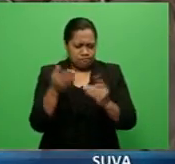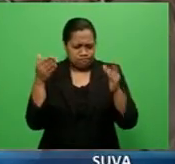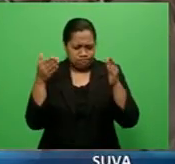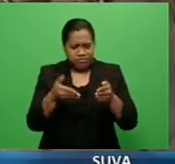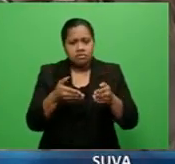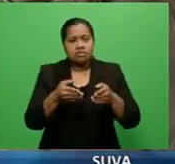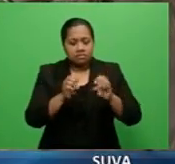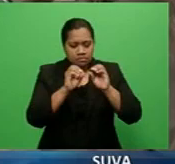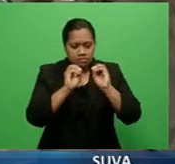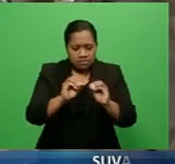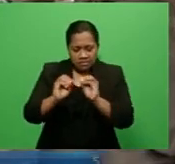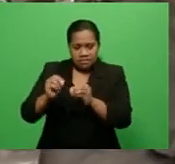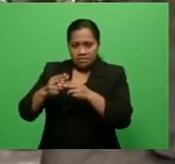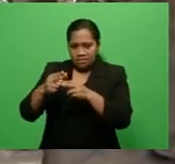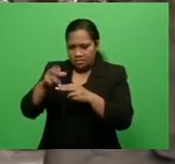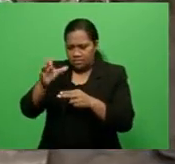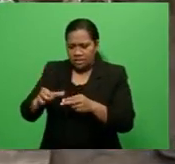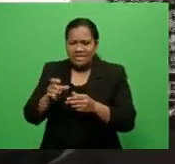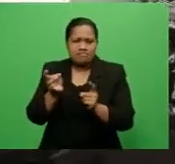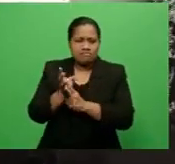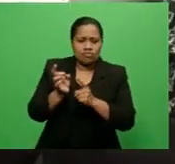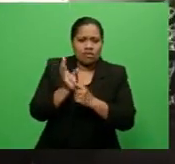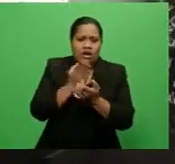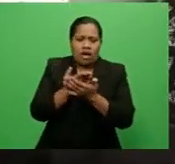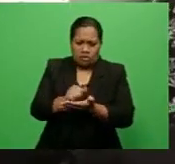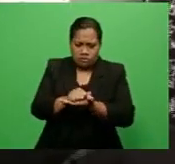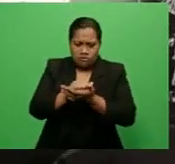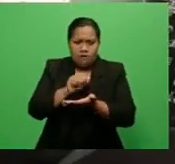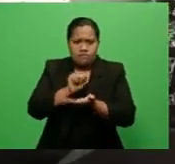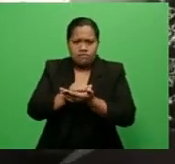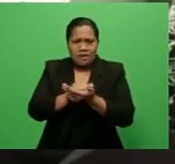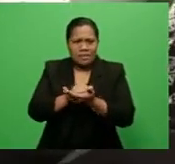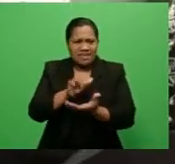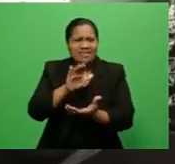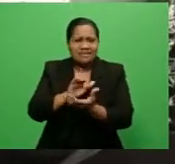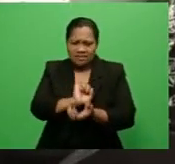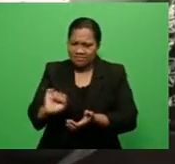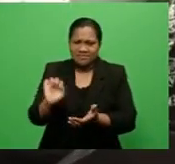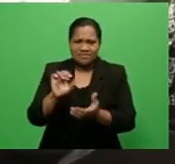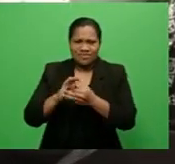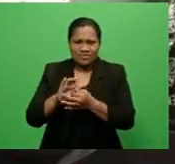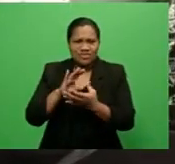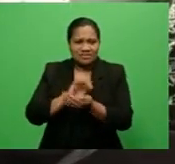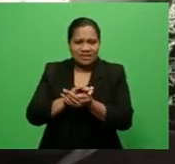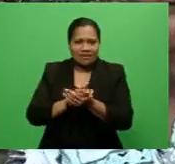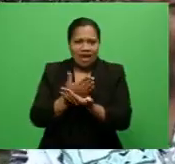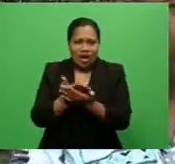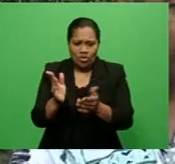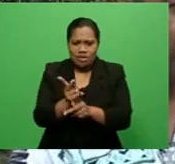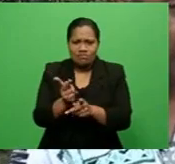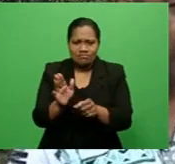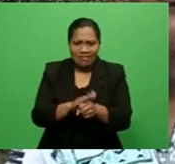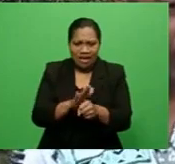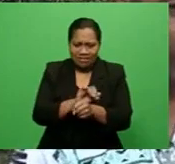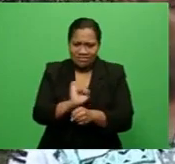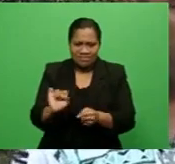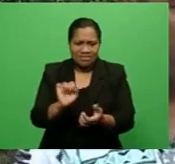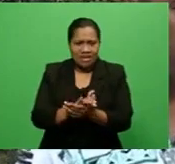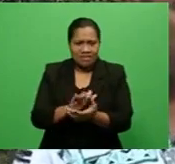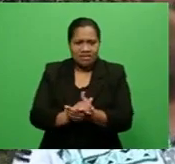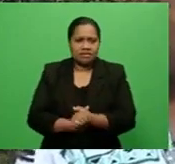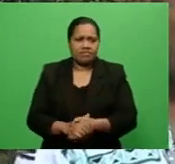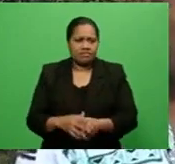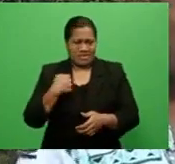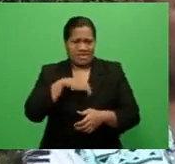the importance of maintaining the quality of cover being produced. So we cannot just say we don't